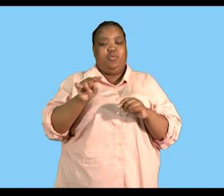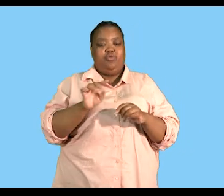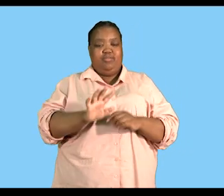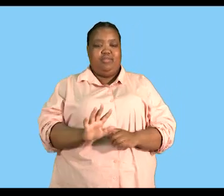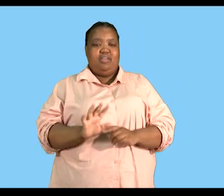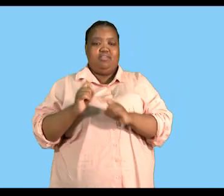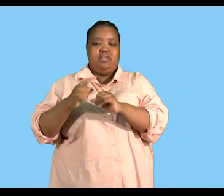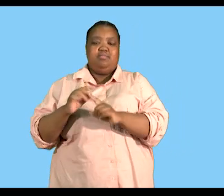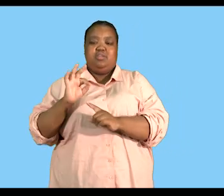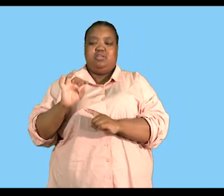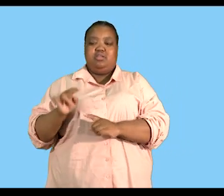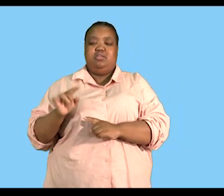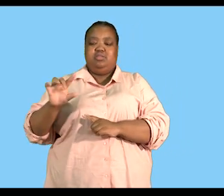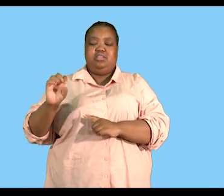by